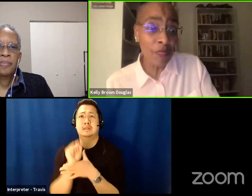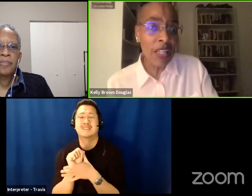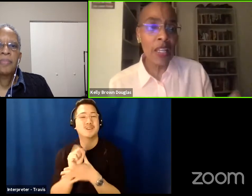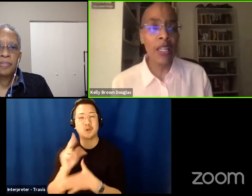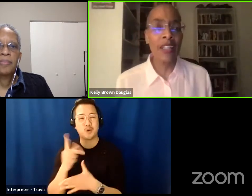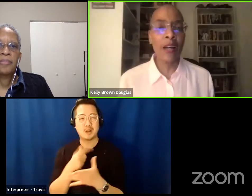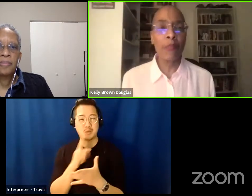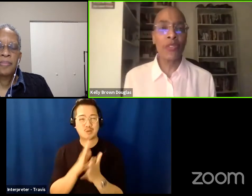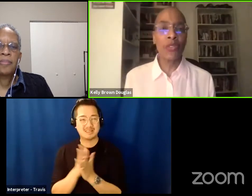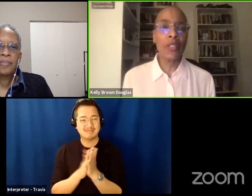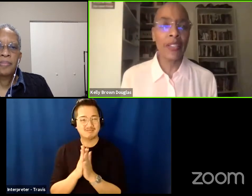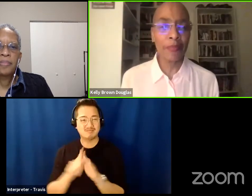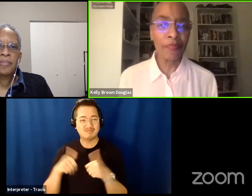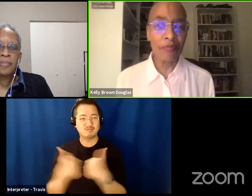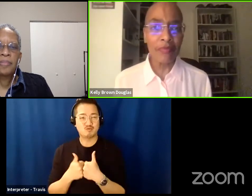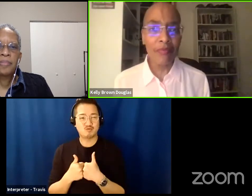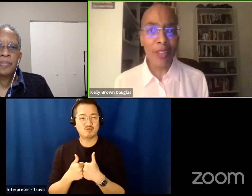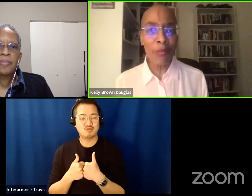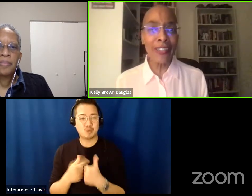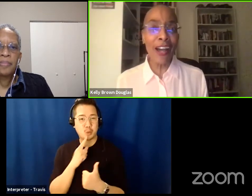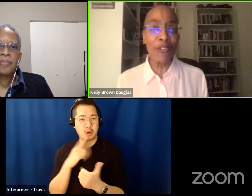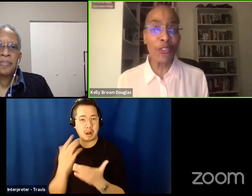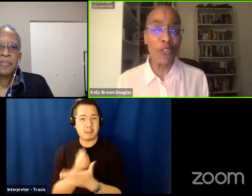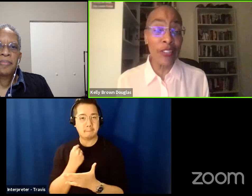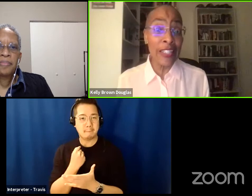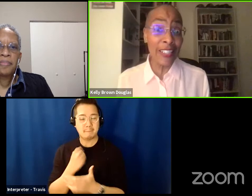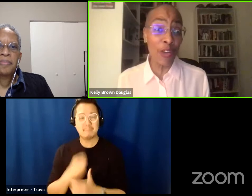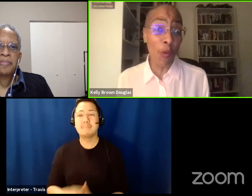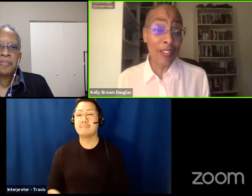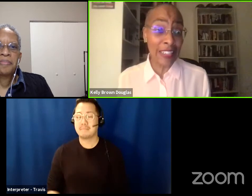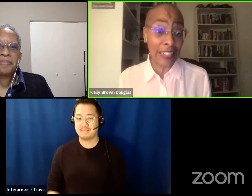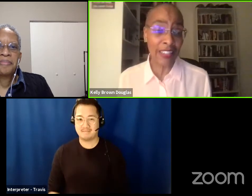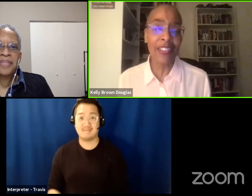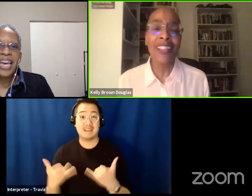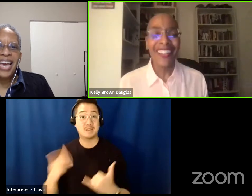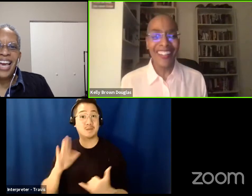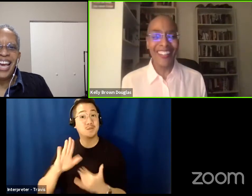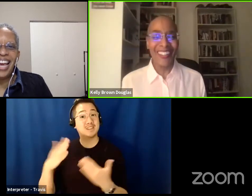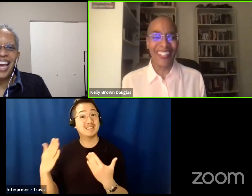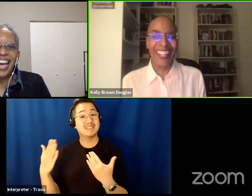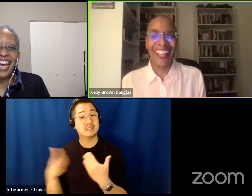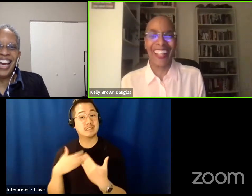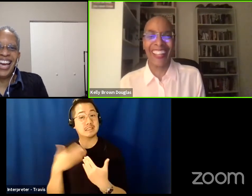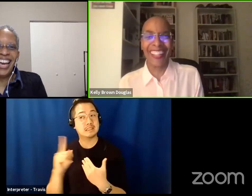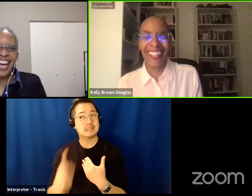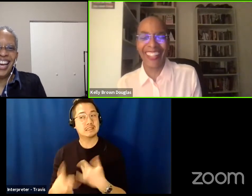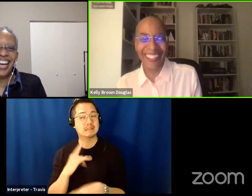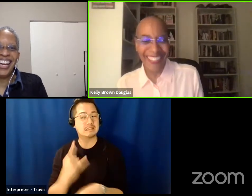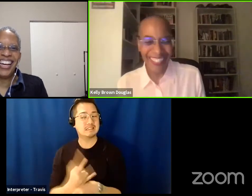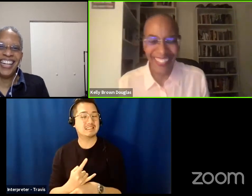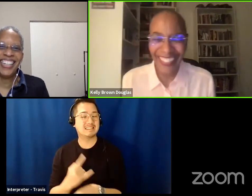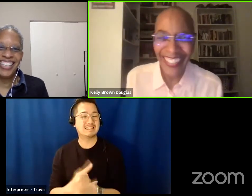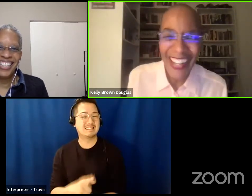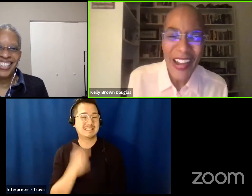challenging and an opportunity. But now to your easy question.